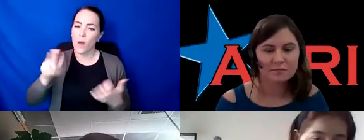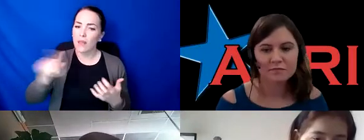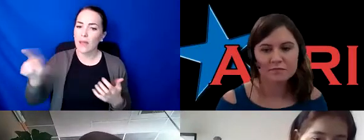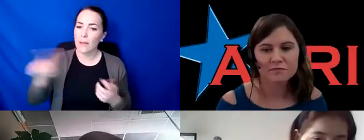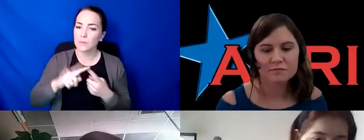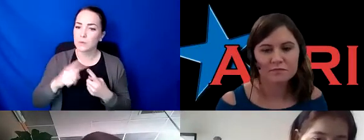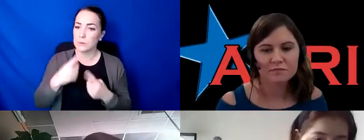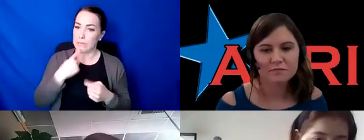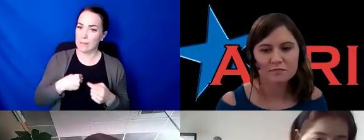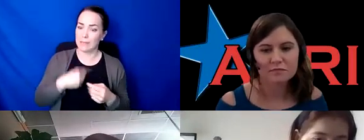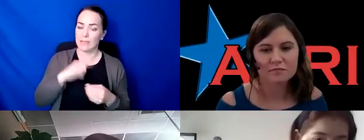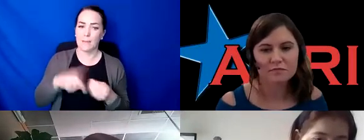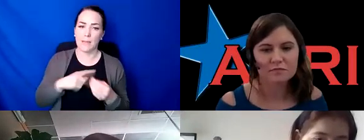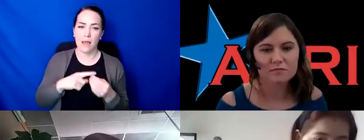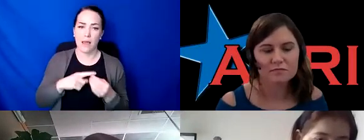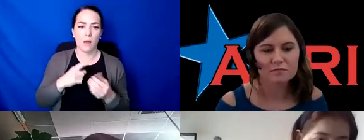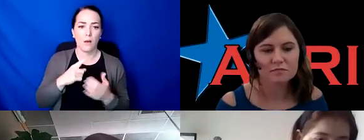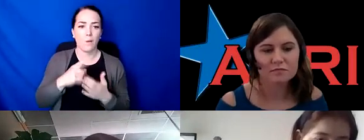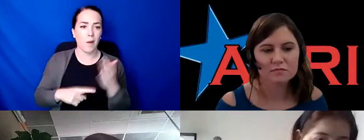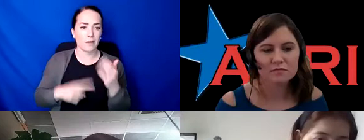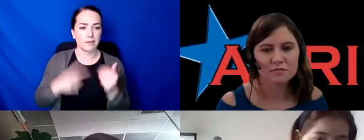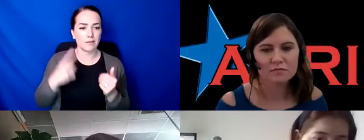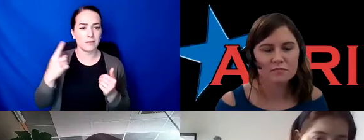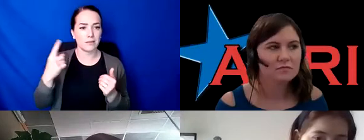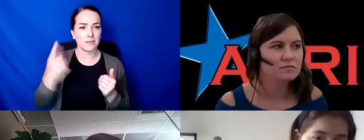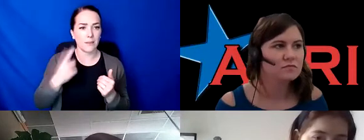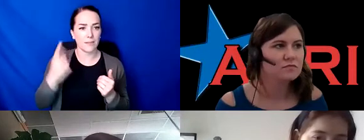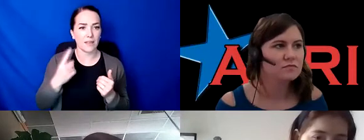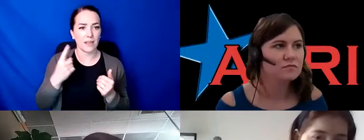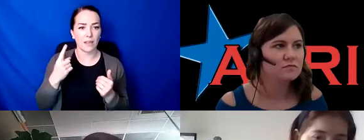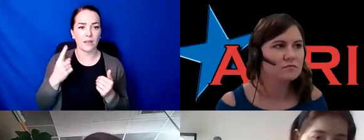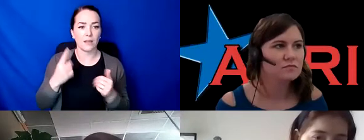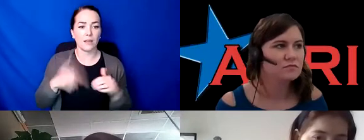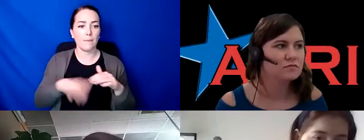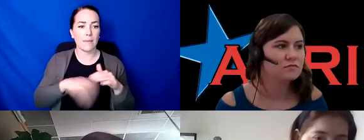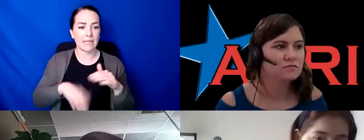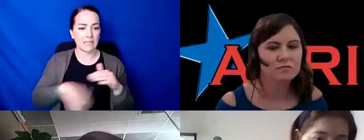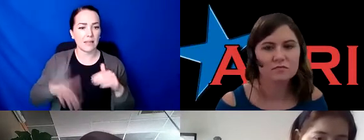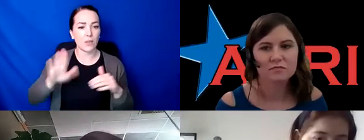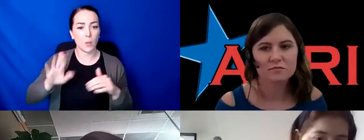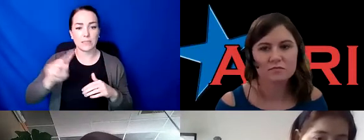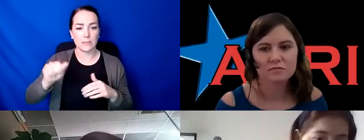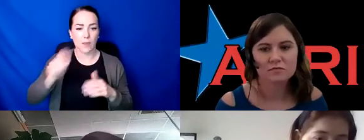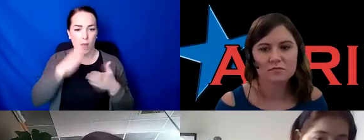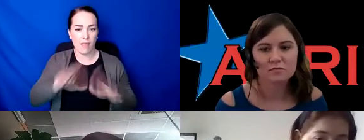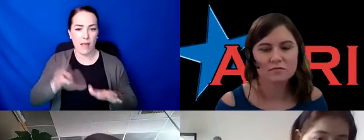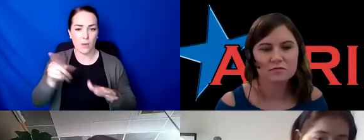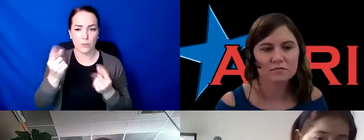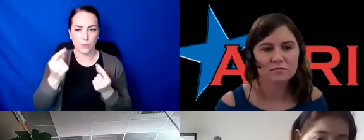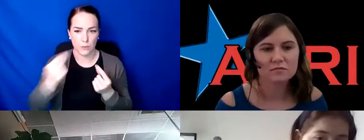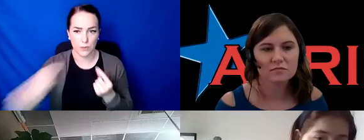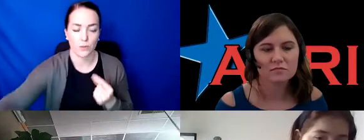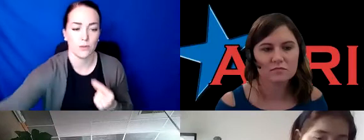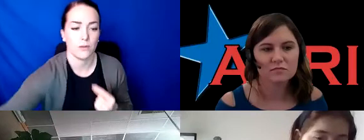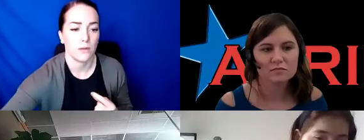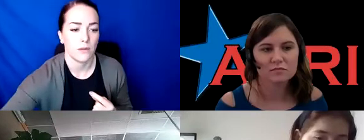tell me about, you know, what is something that basically your disability allows you to do. And in the case